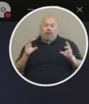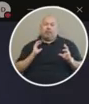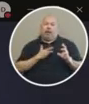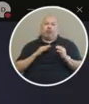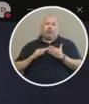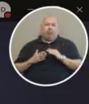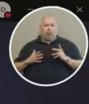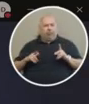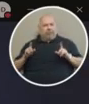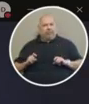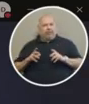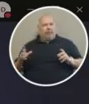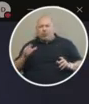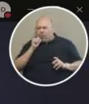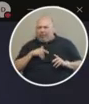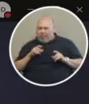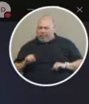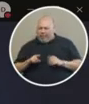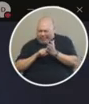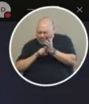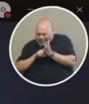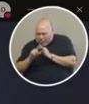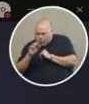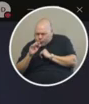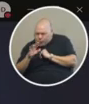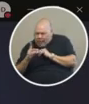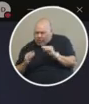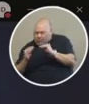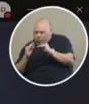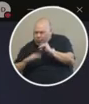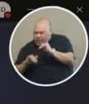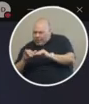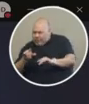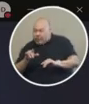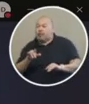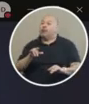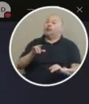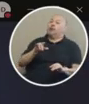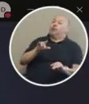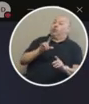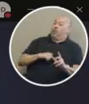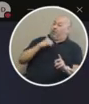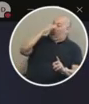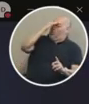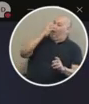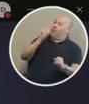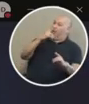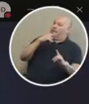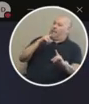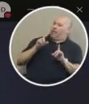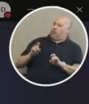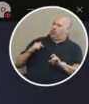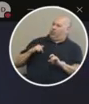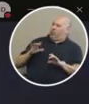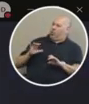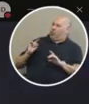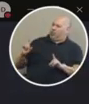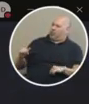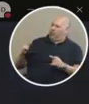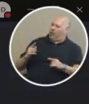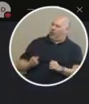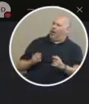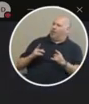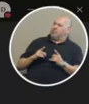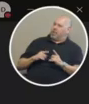community. We just don't have the ability to track them all. As long as we know how many tests that we've been doing so far, how